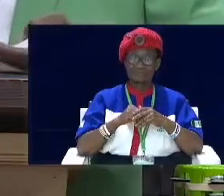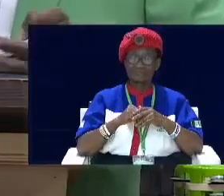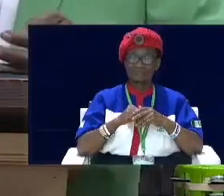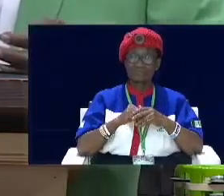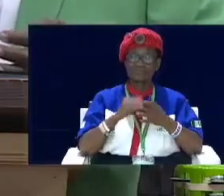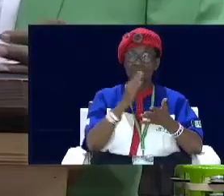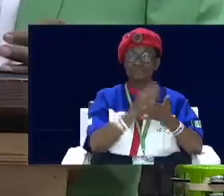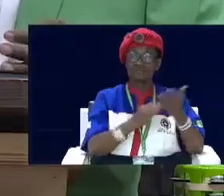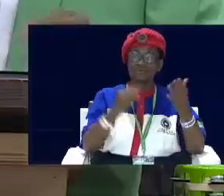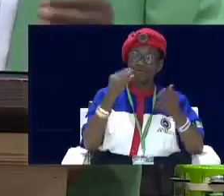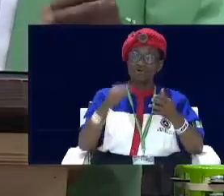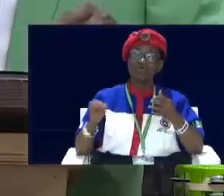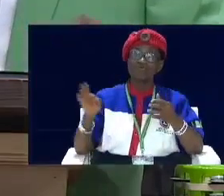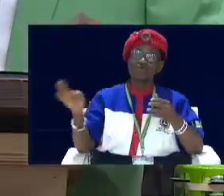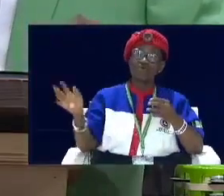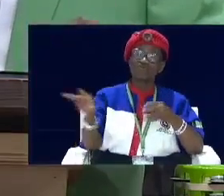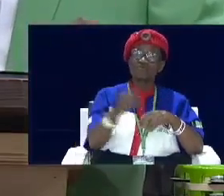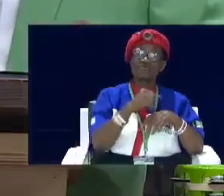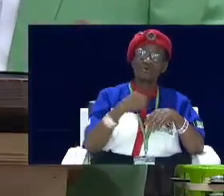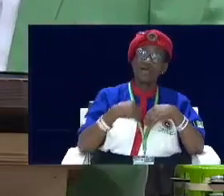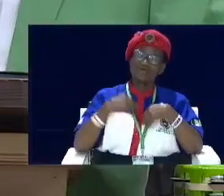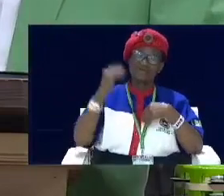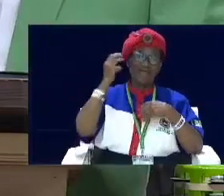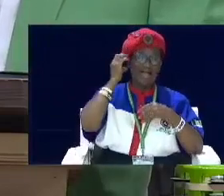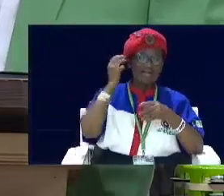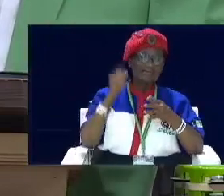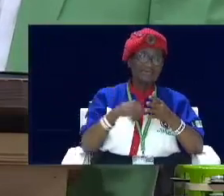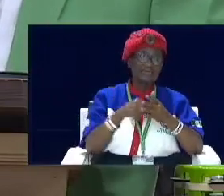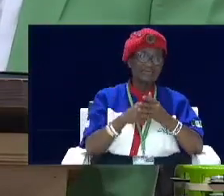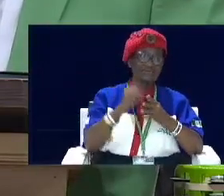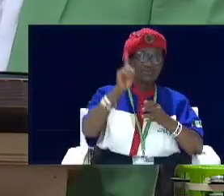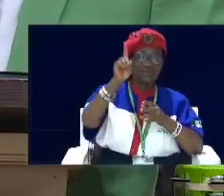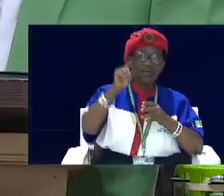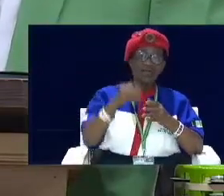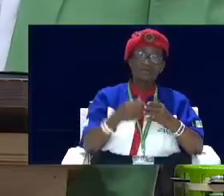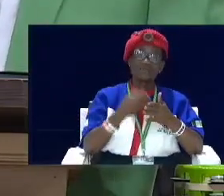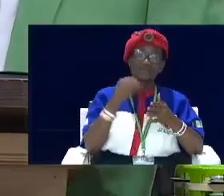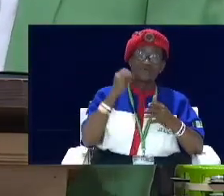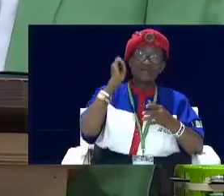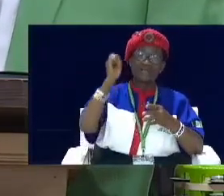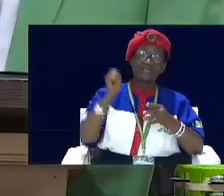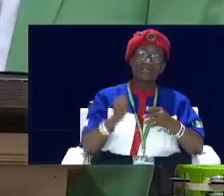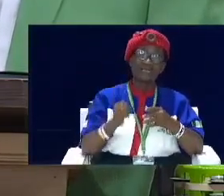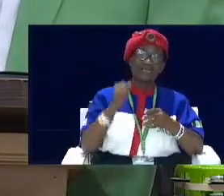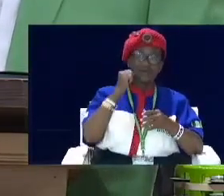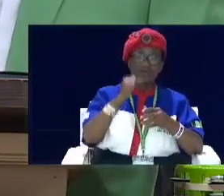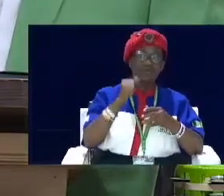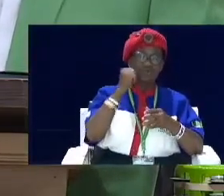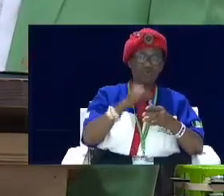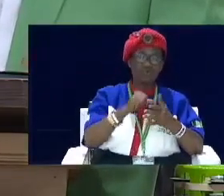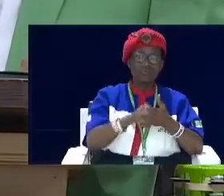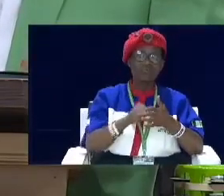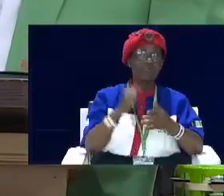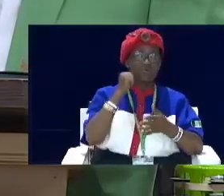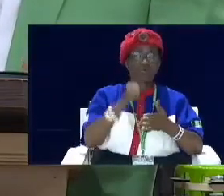of you have heard this one before. Ọ̀pọ̀ nínú yín ti gbọ́ ìtàn yìí rí. A woman came to us. Obìnrin kan ó tọ̀ wá